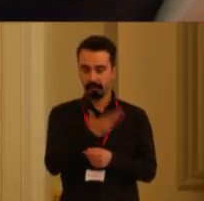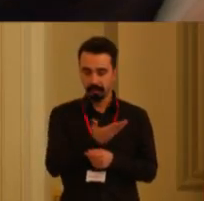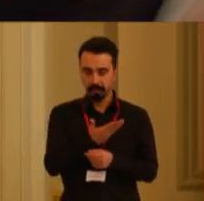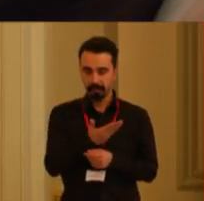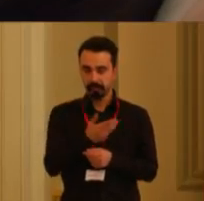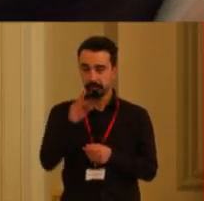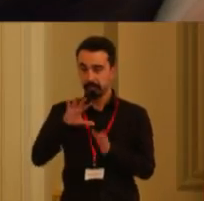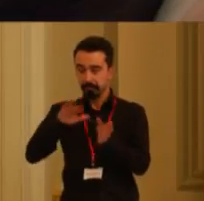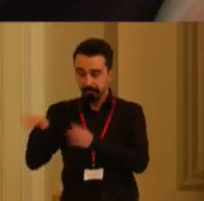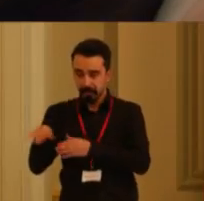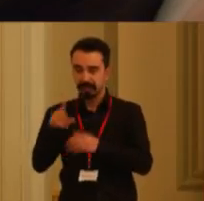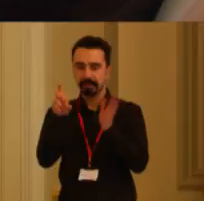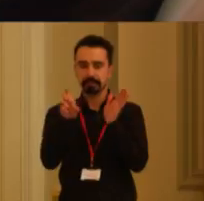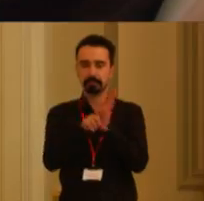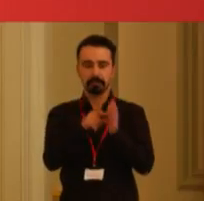suspicious